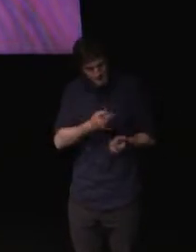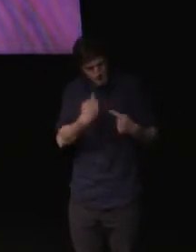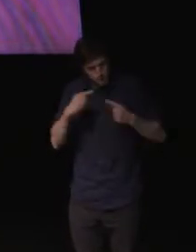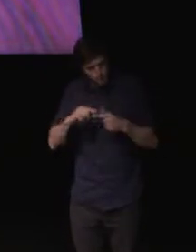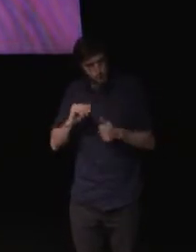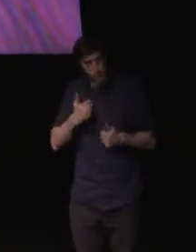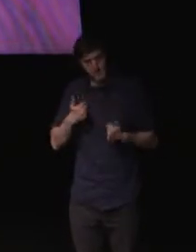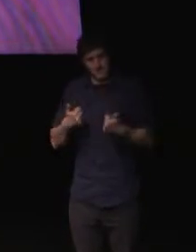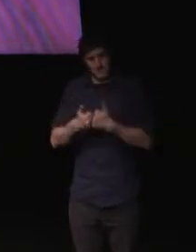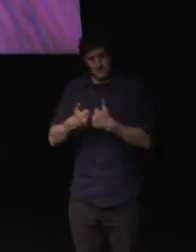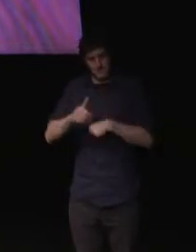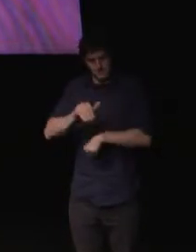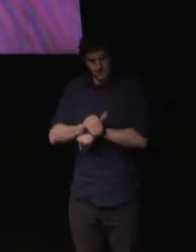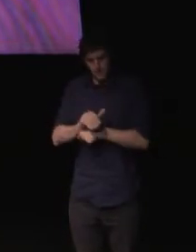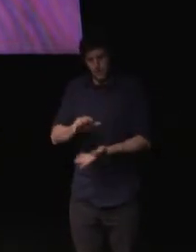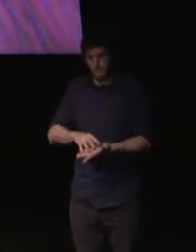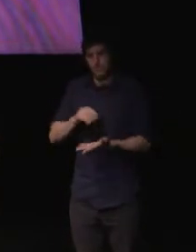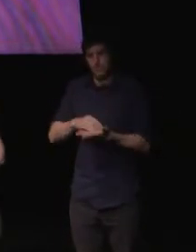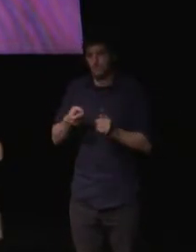with.